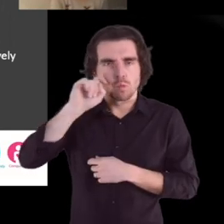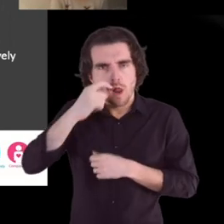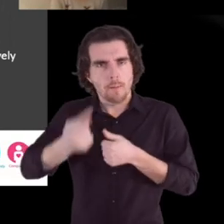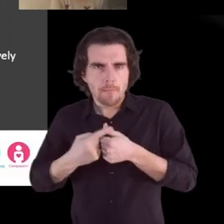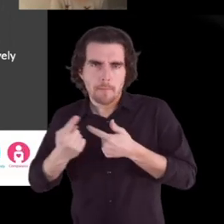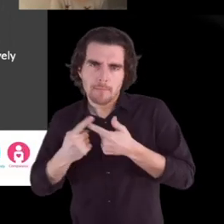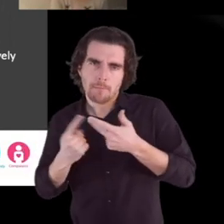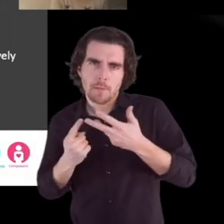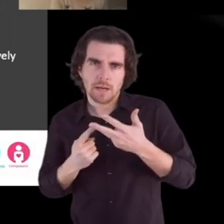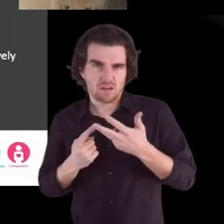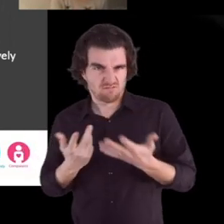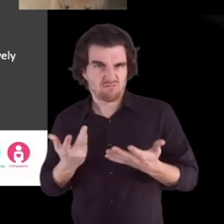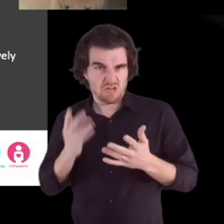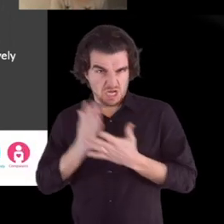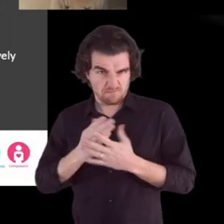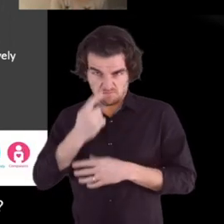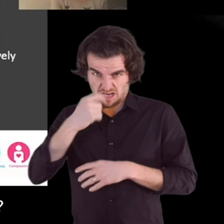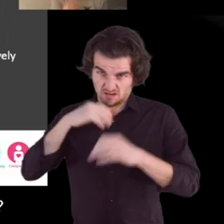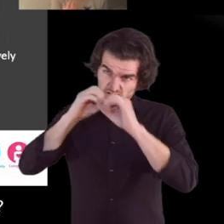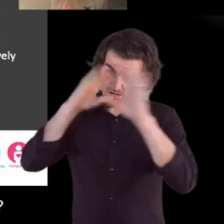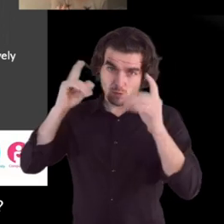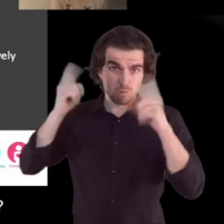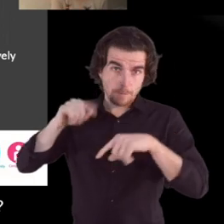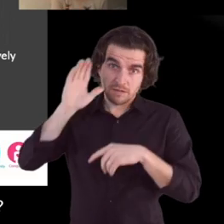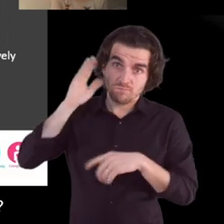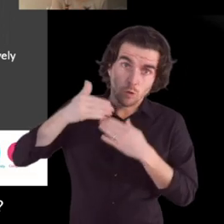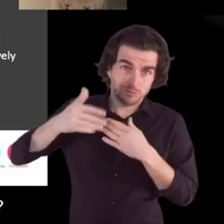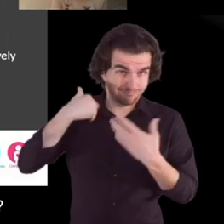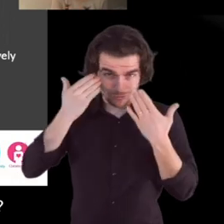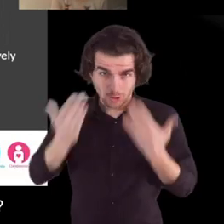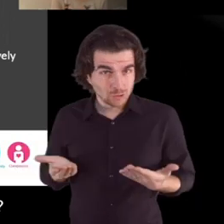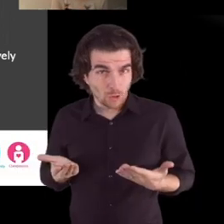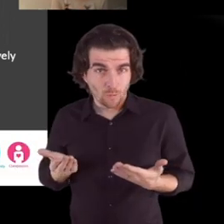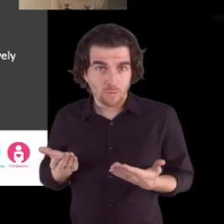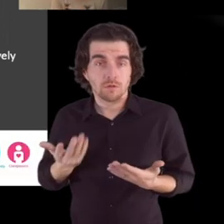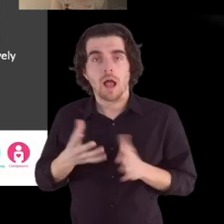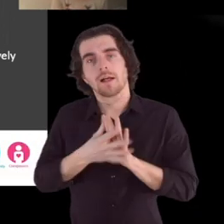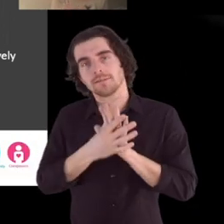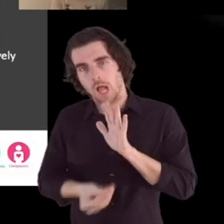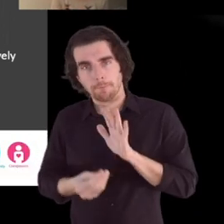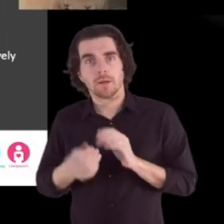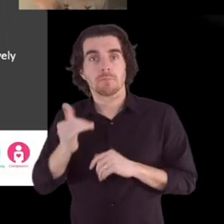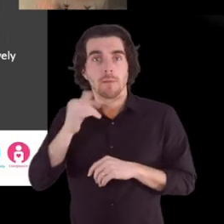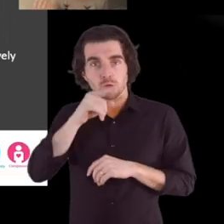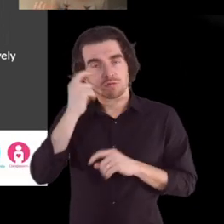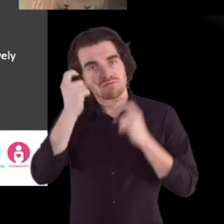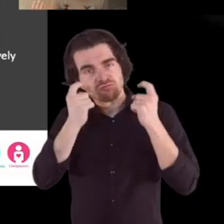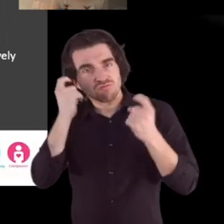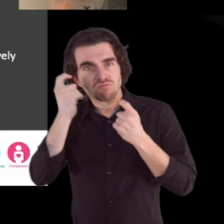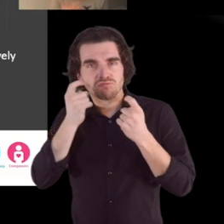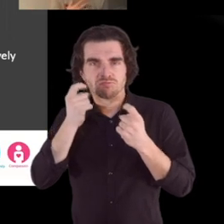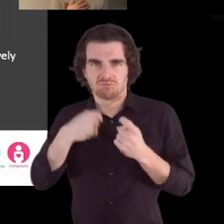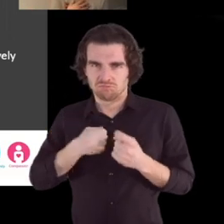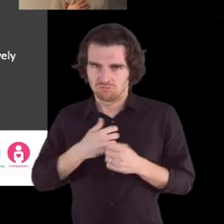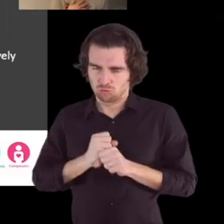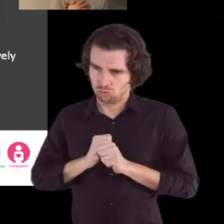am I thinking that I can predict the future? How likely is it that this will happen? So, you know, for example, a thought you might have is,